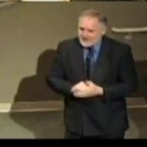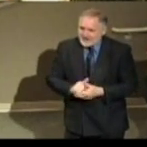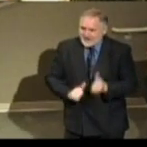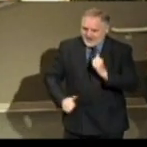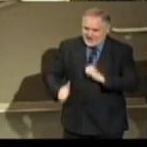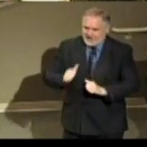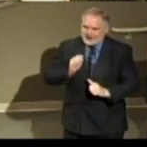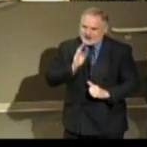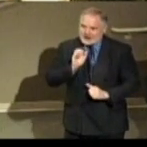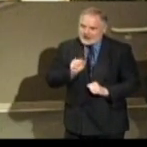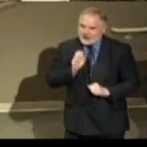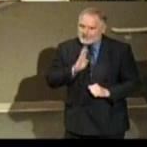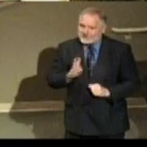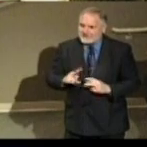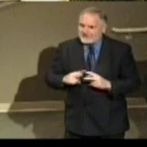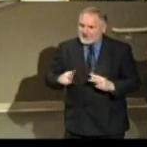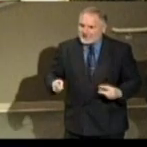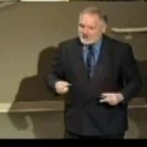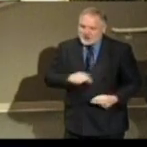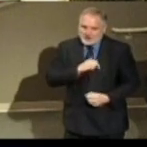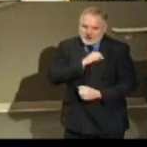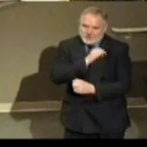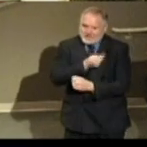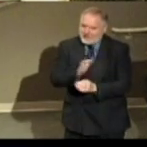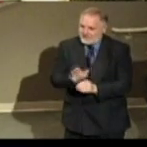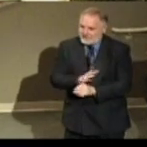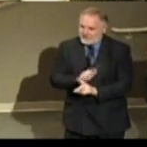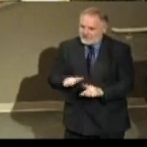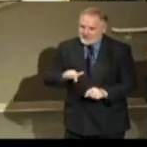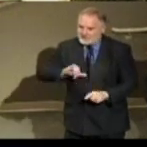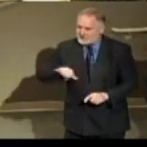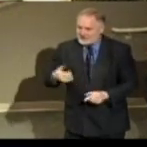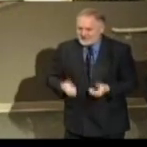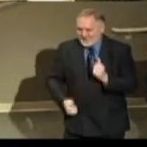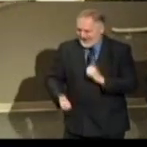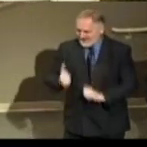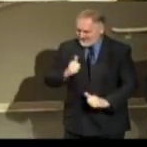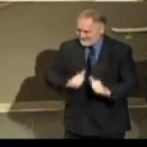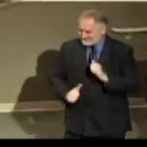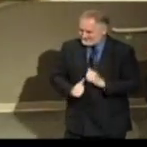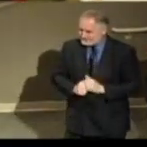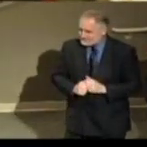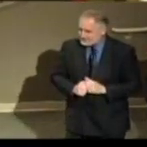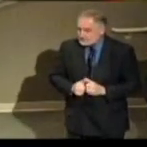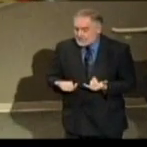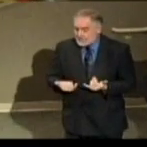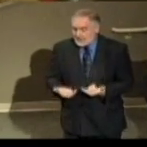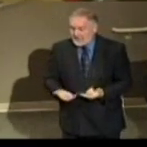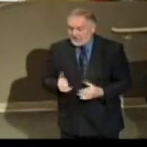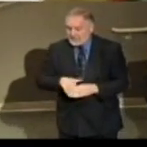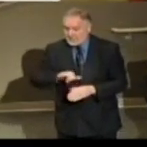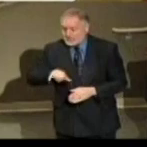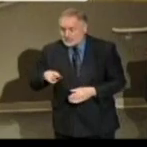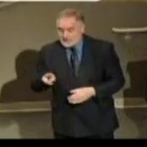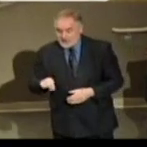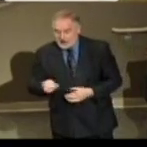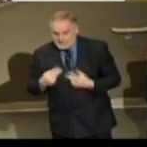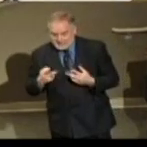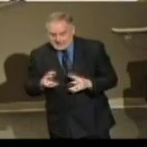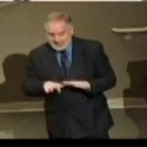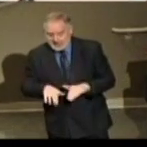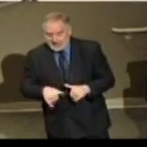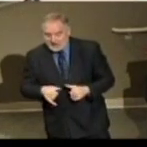powerful, but it's still just an act. Now go to the book of John, and let's see how John in